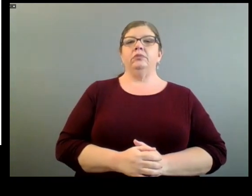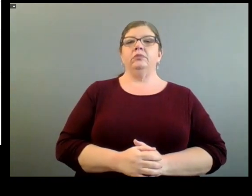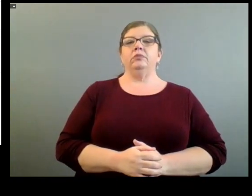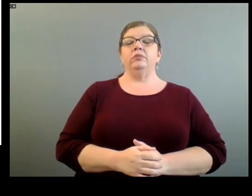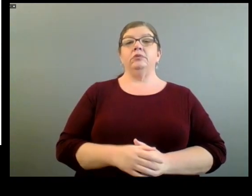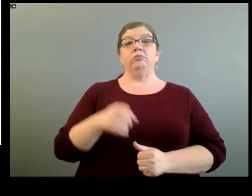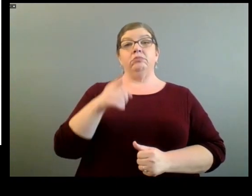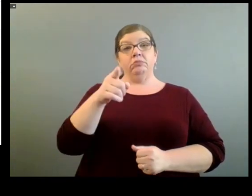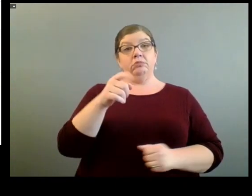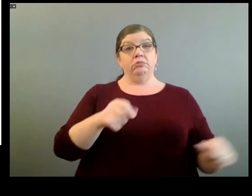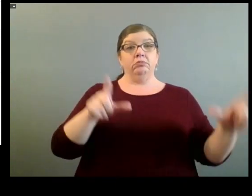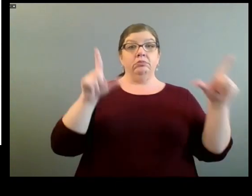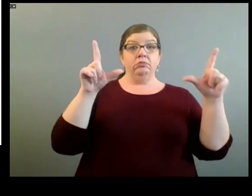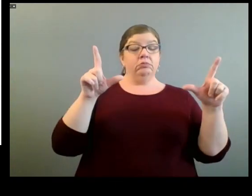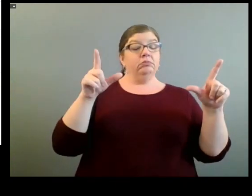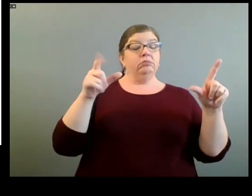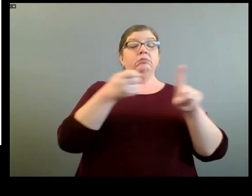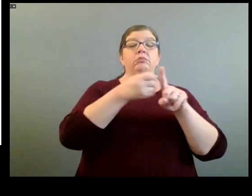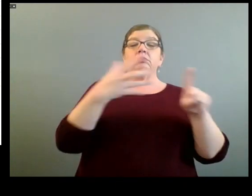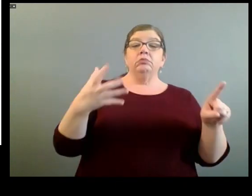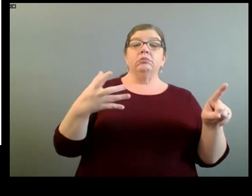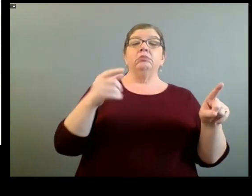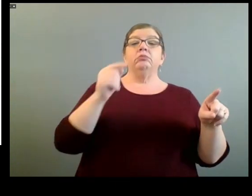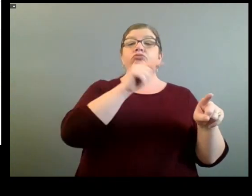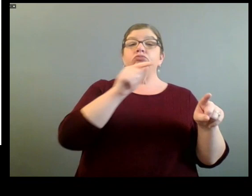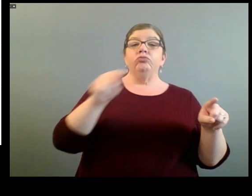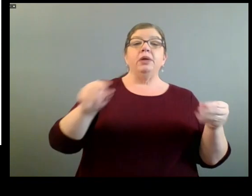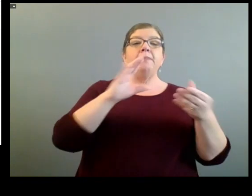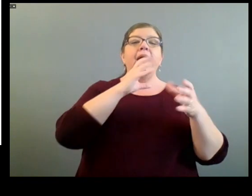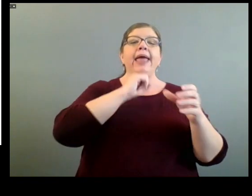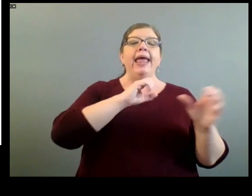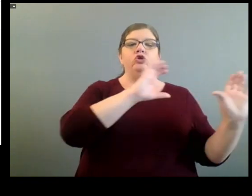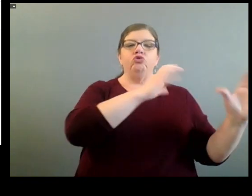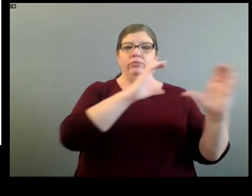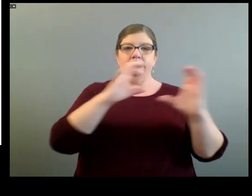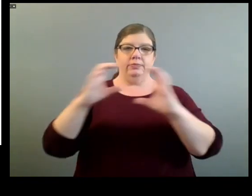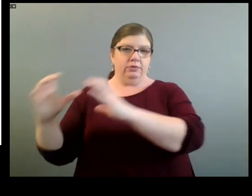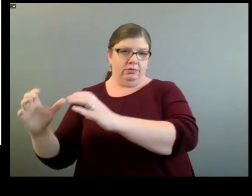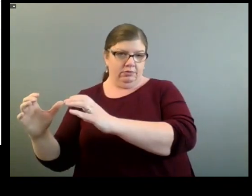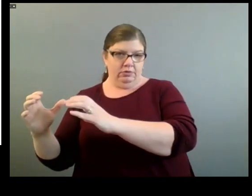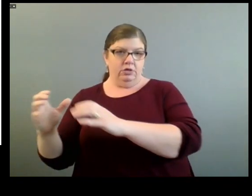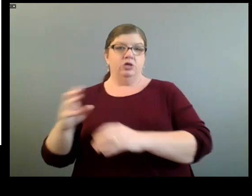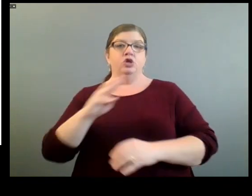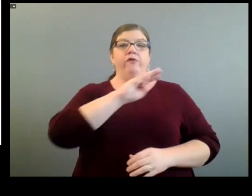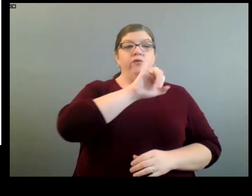slide describes cases by age groups. So from March